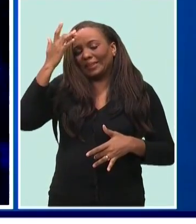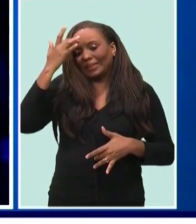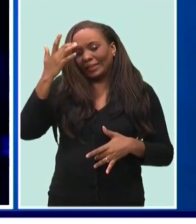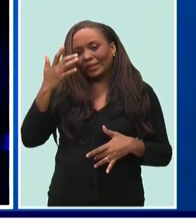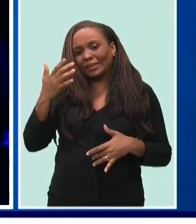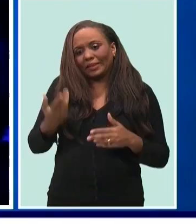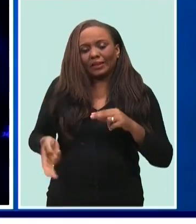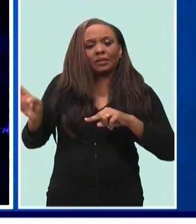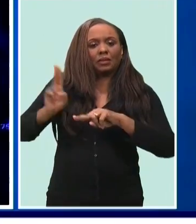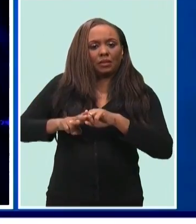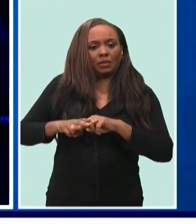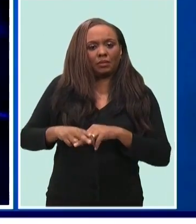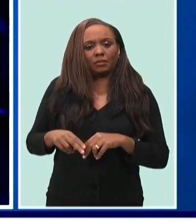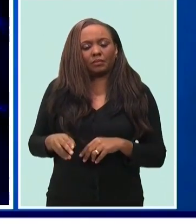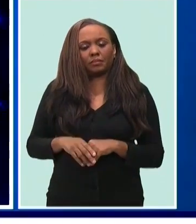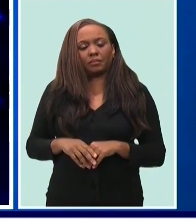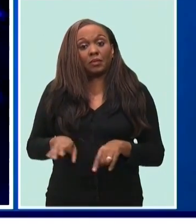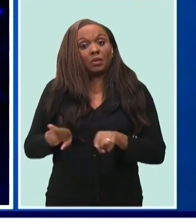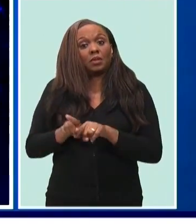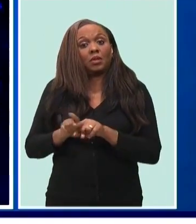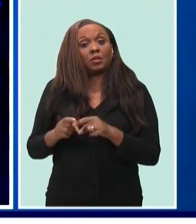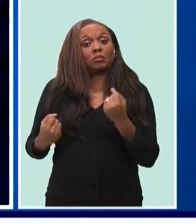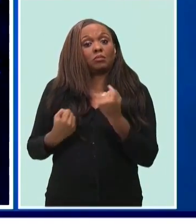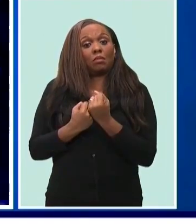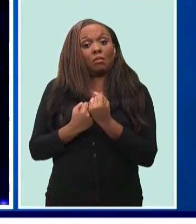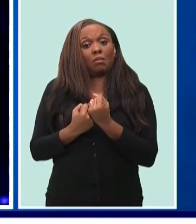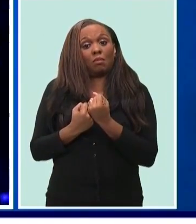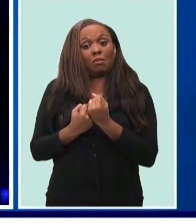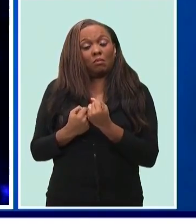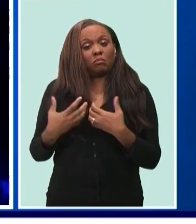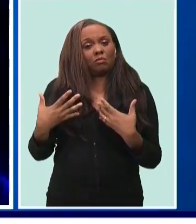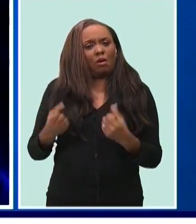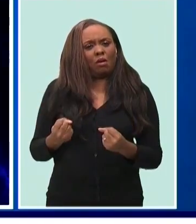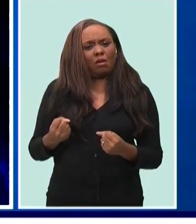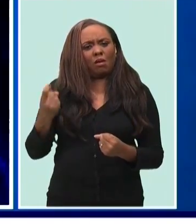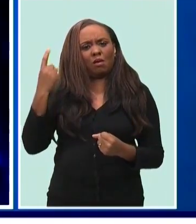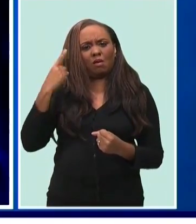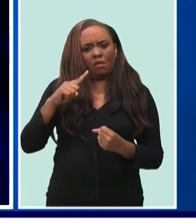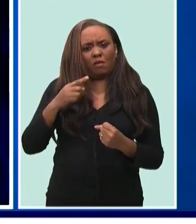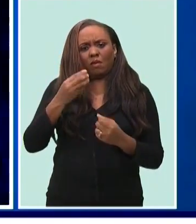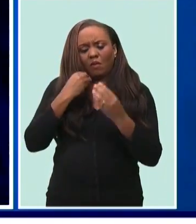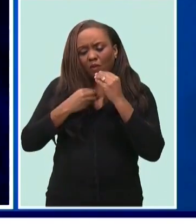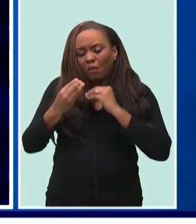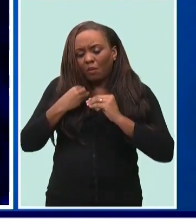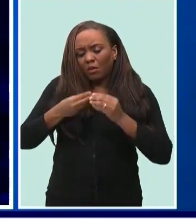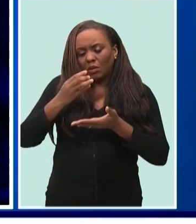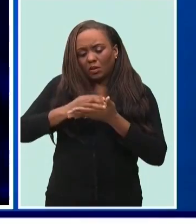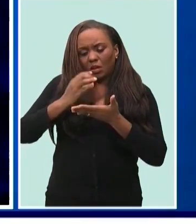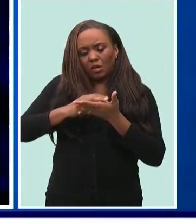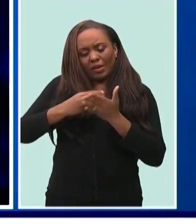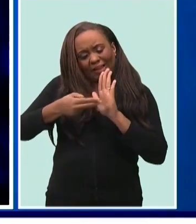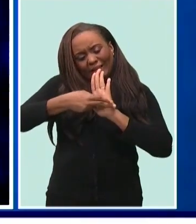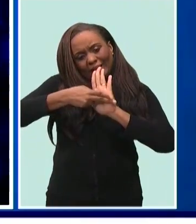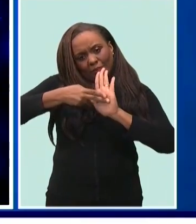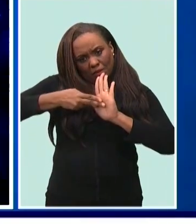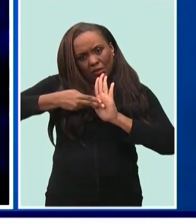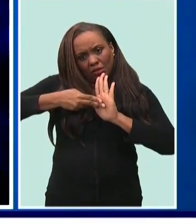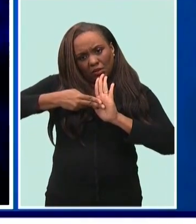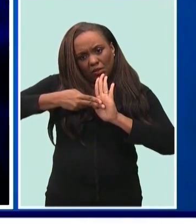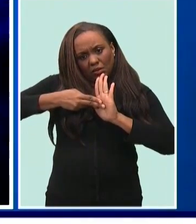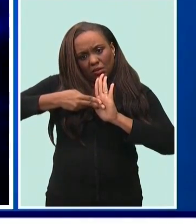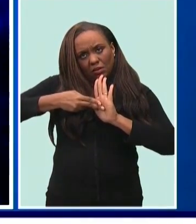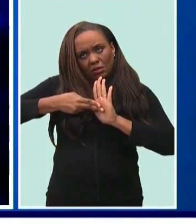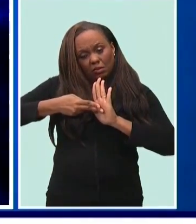was strong support for the introduction of front-of-package warning labels on food and beverages. And you know, that is so people